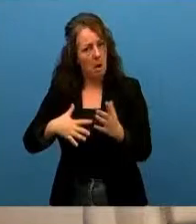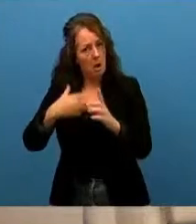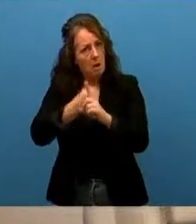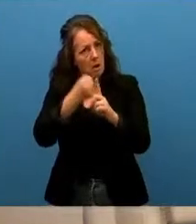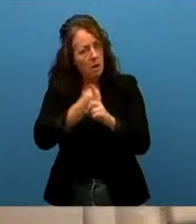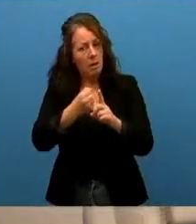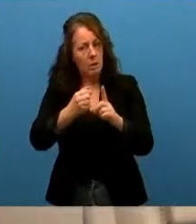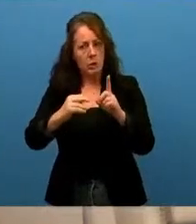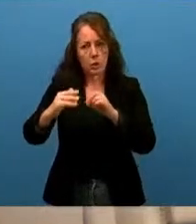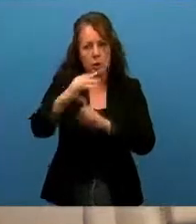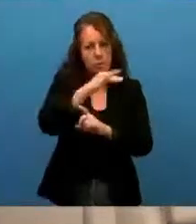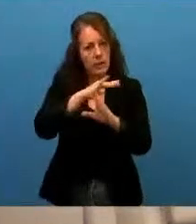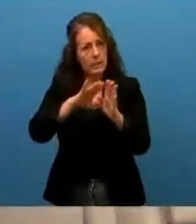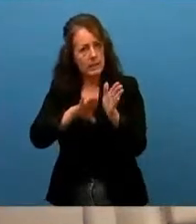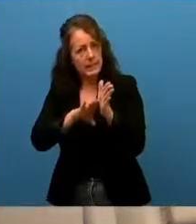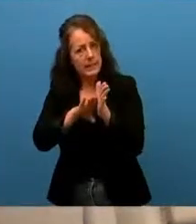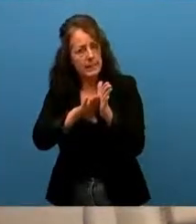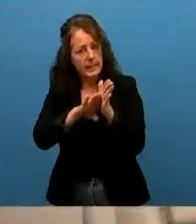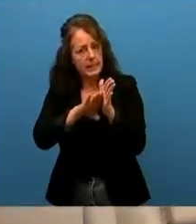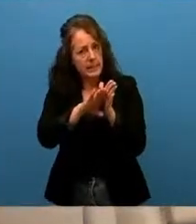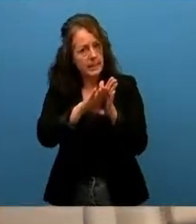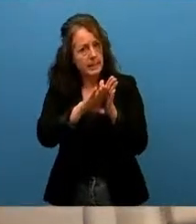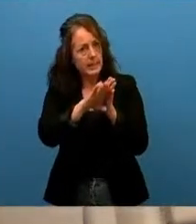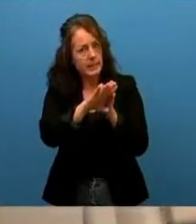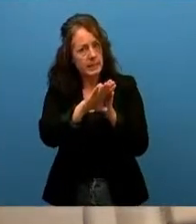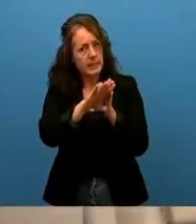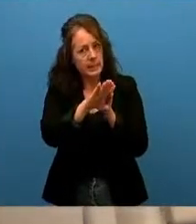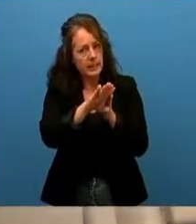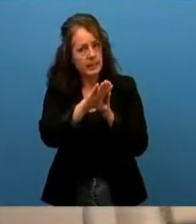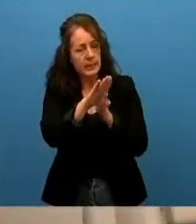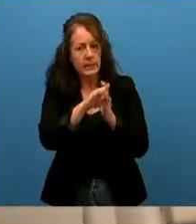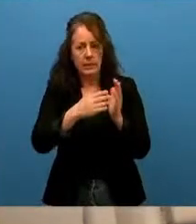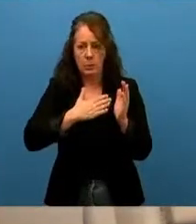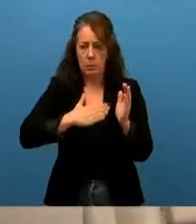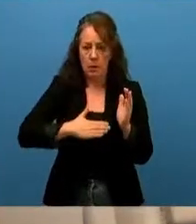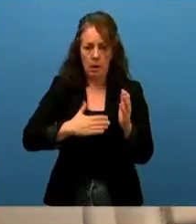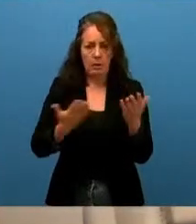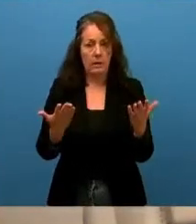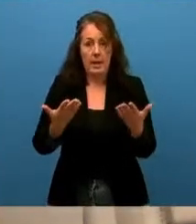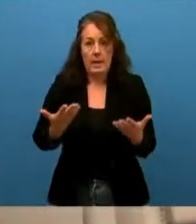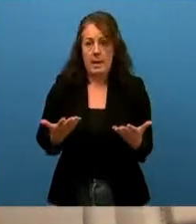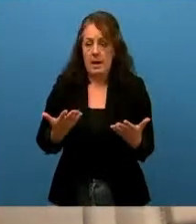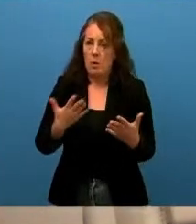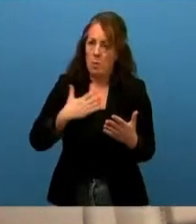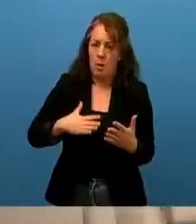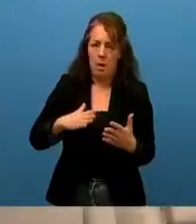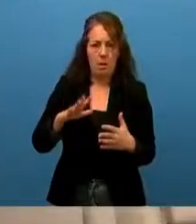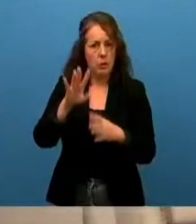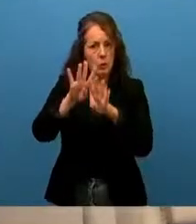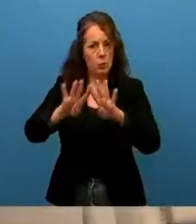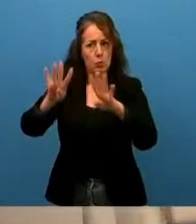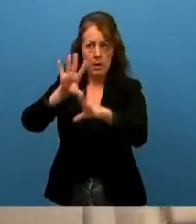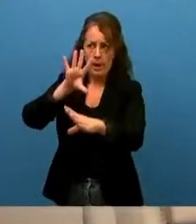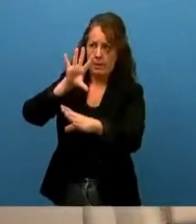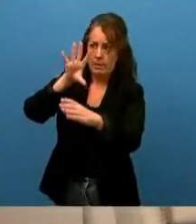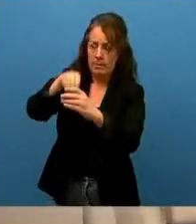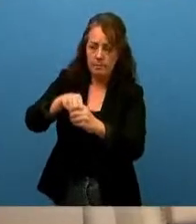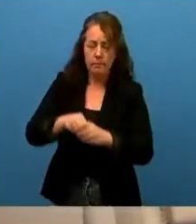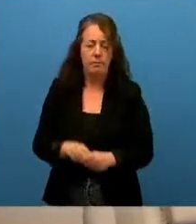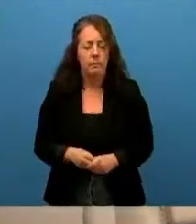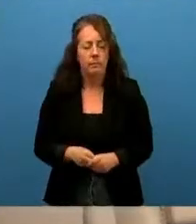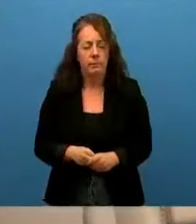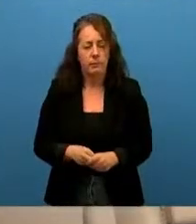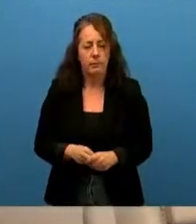step towards a social accession to bring them to the foot of the